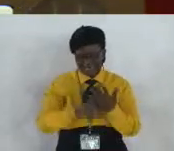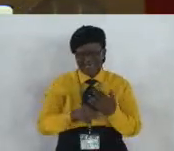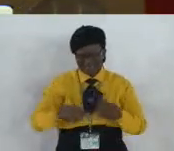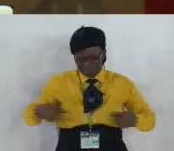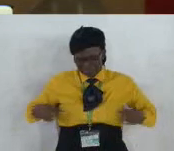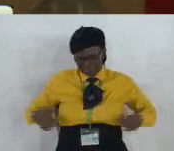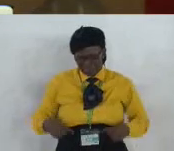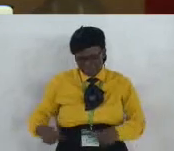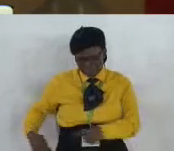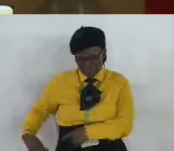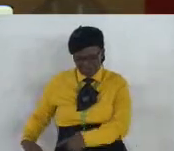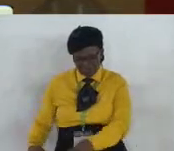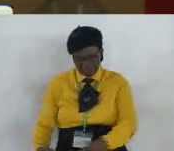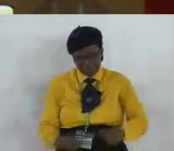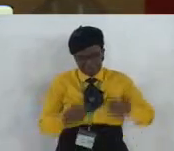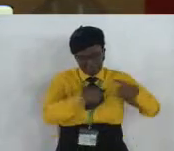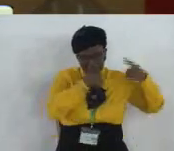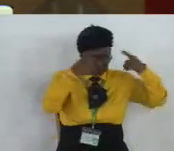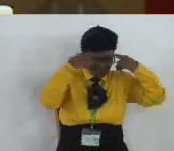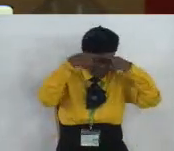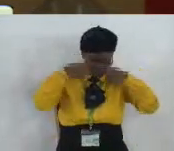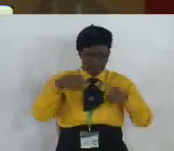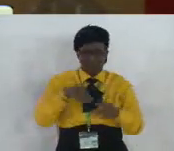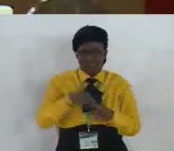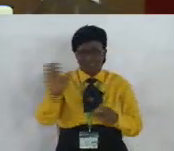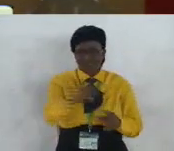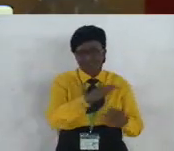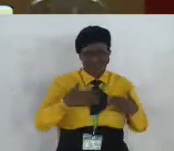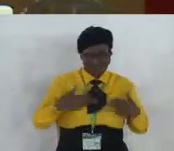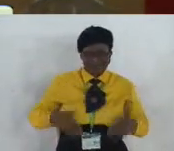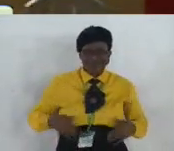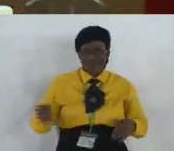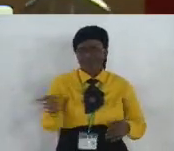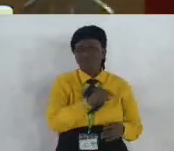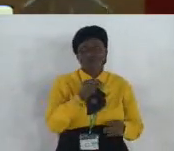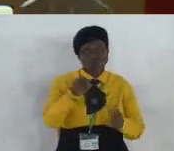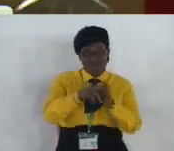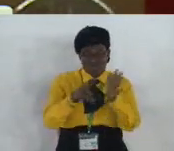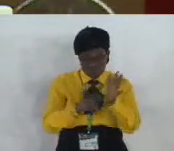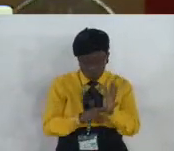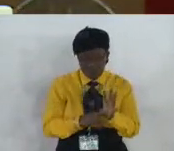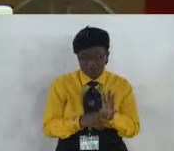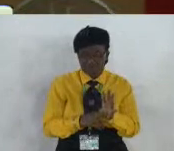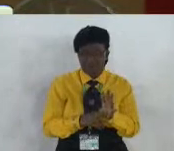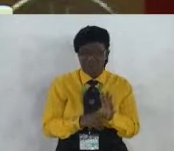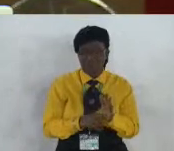body, you're going to report the devil to God and say,